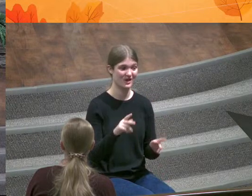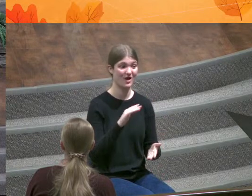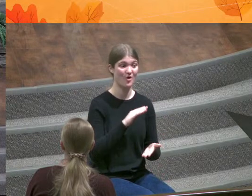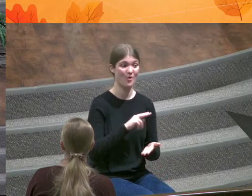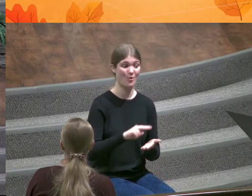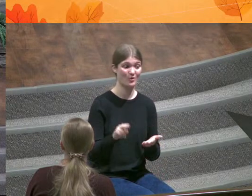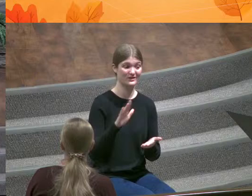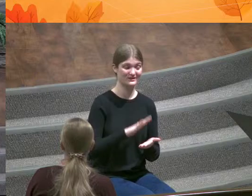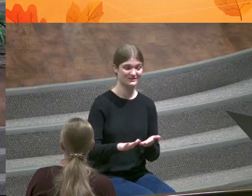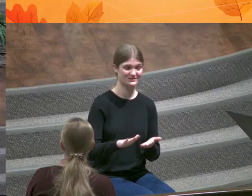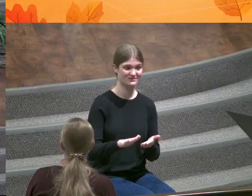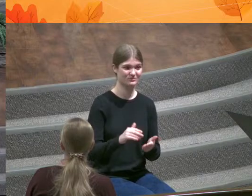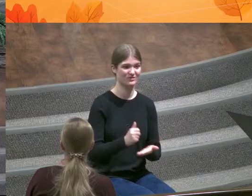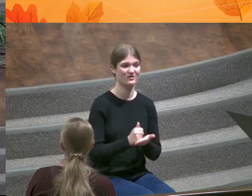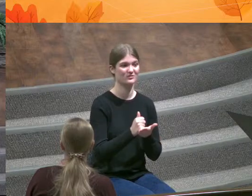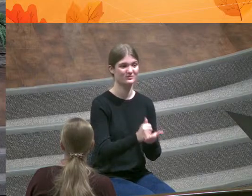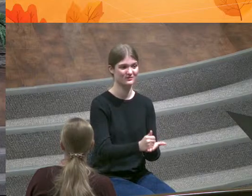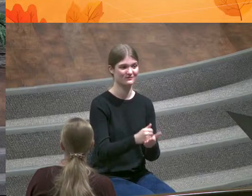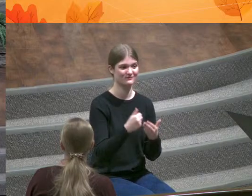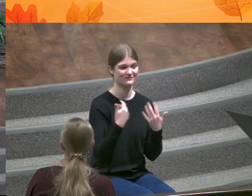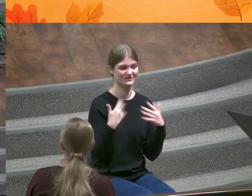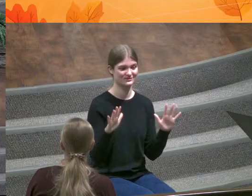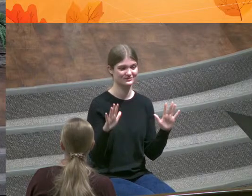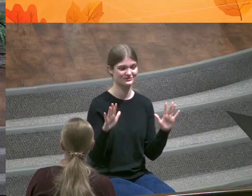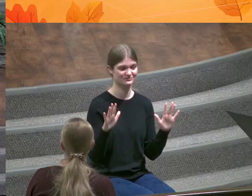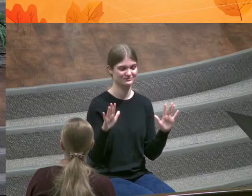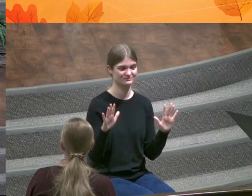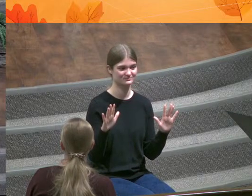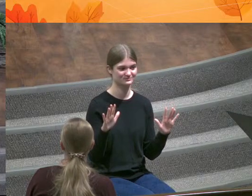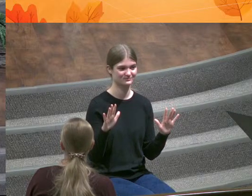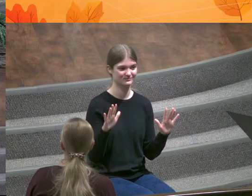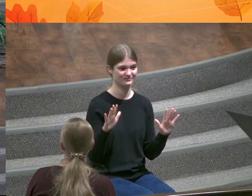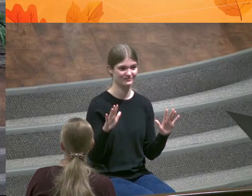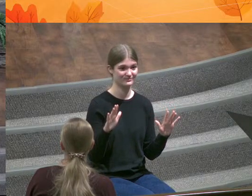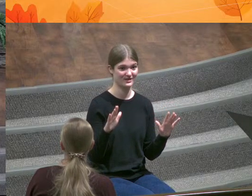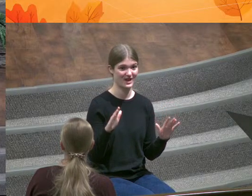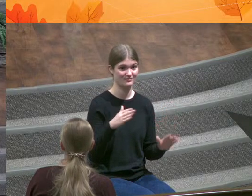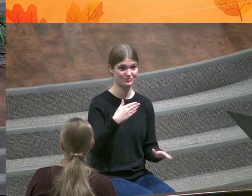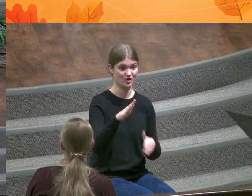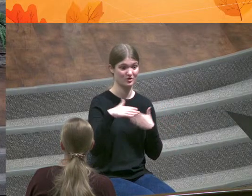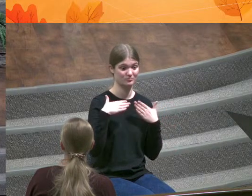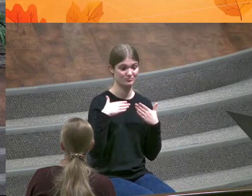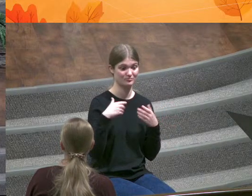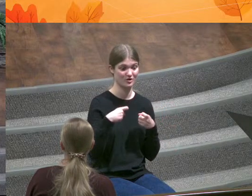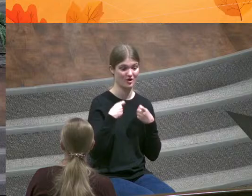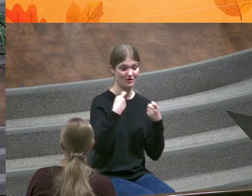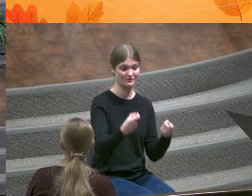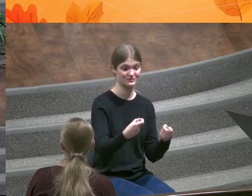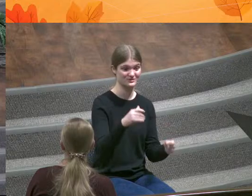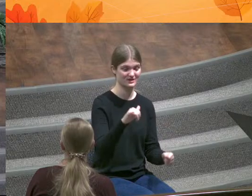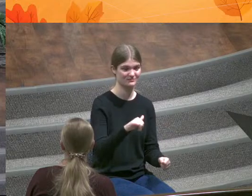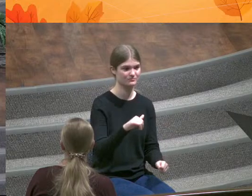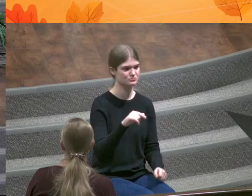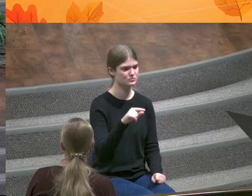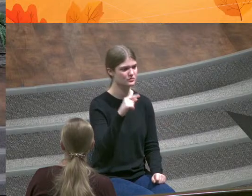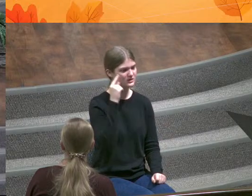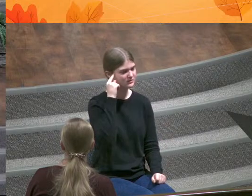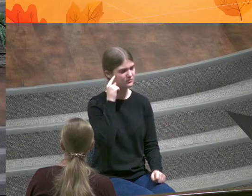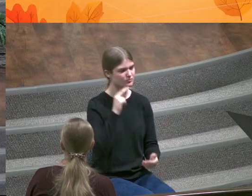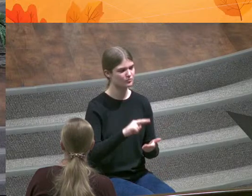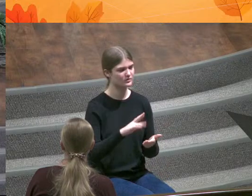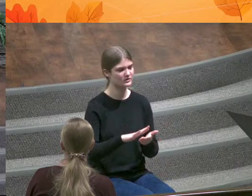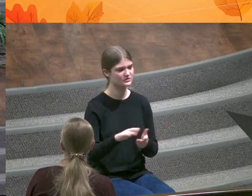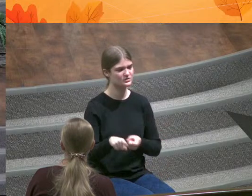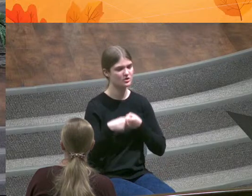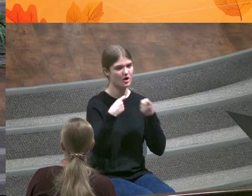Holiness will help me finish. And that's offered. You ever think about holiness as an offer God